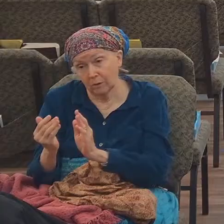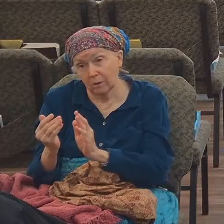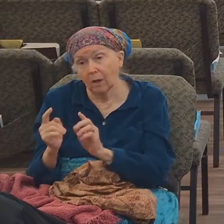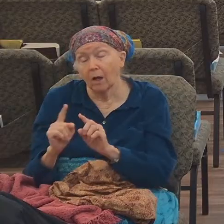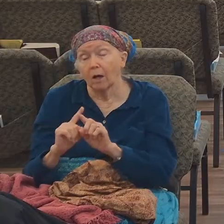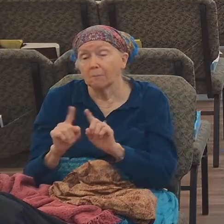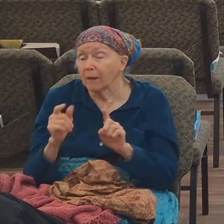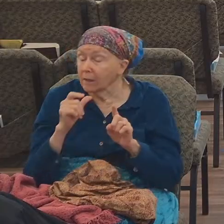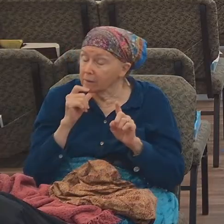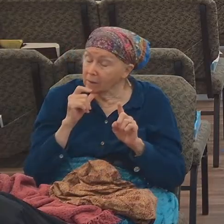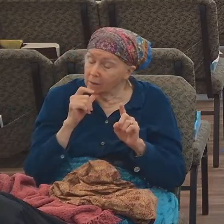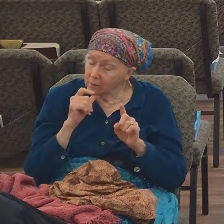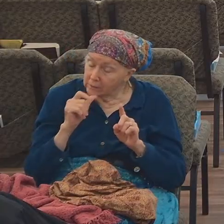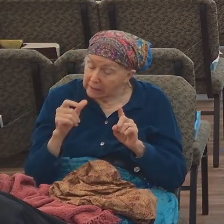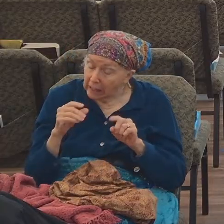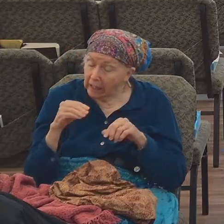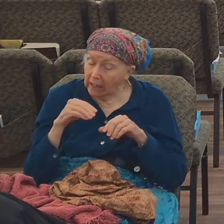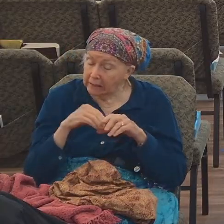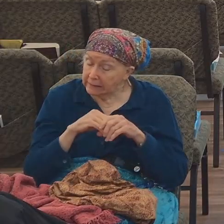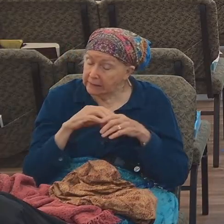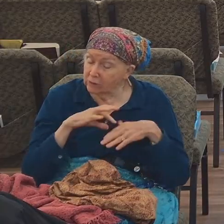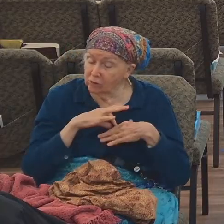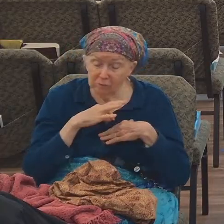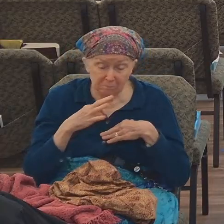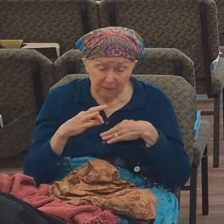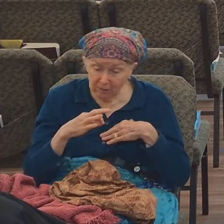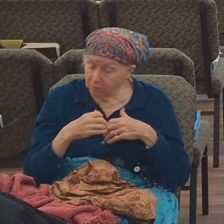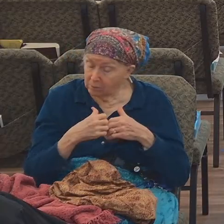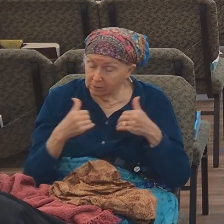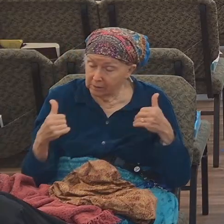In spirit. Anybody else have a different translation?